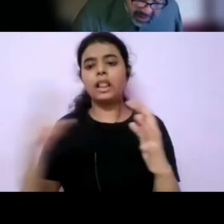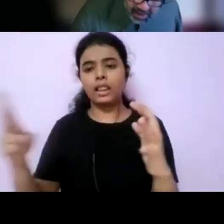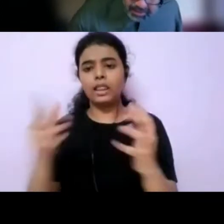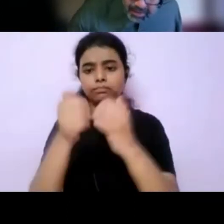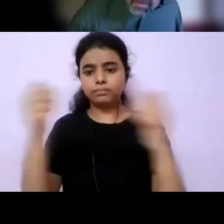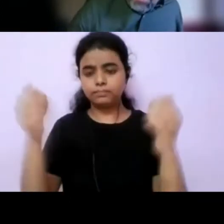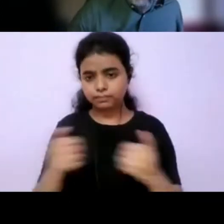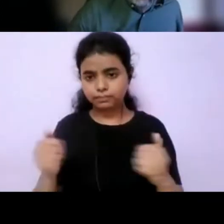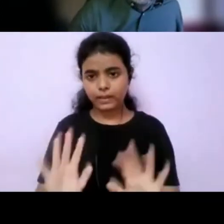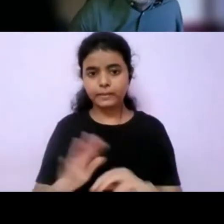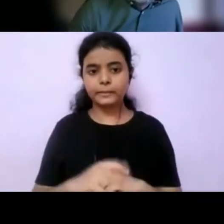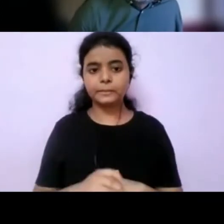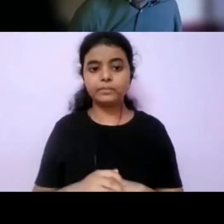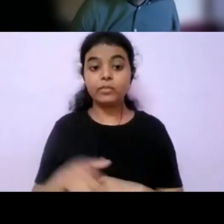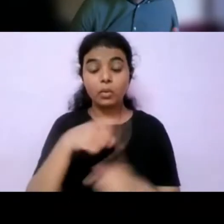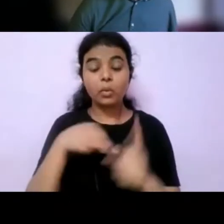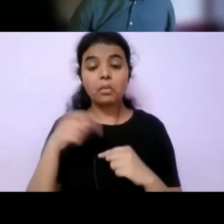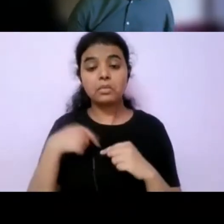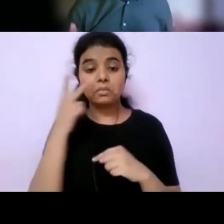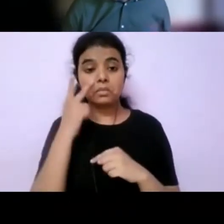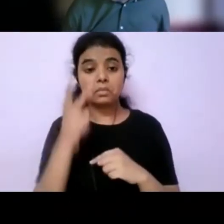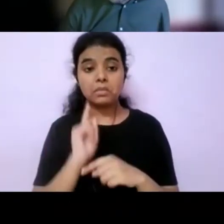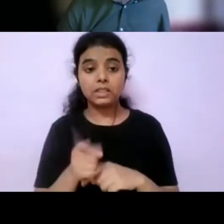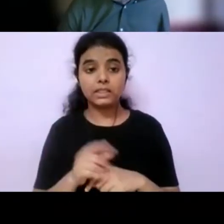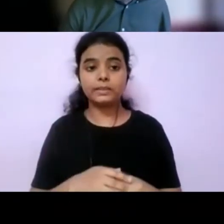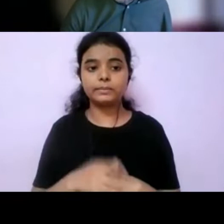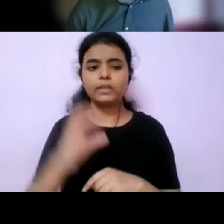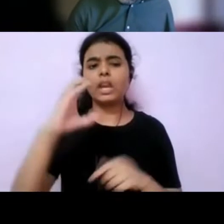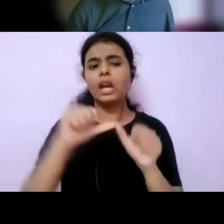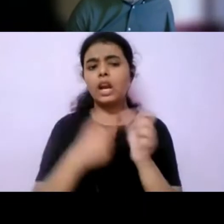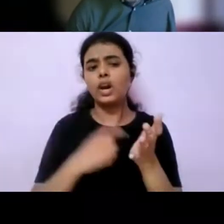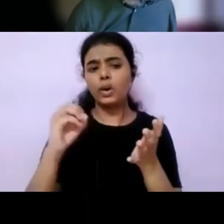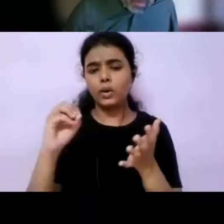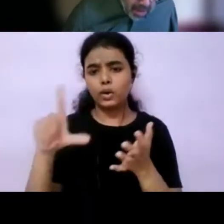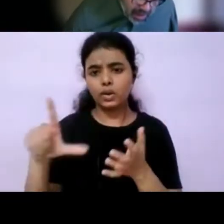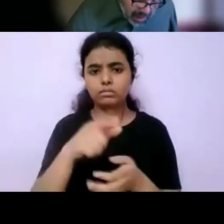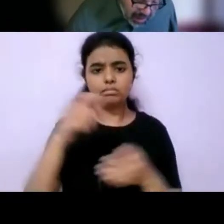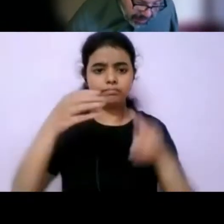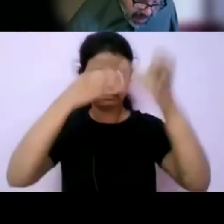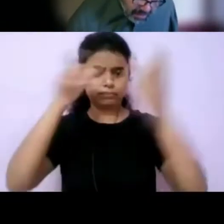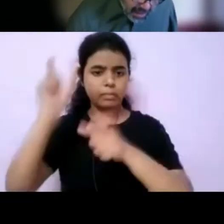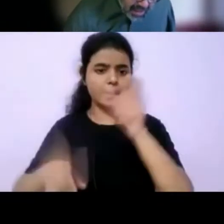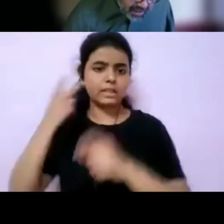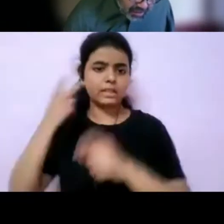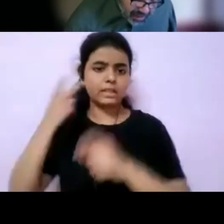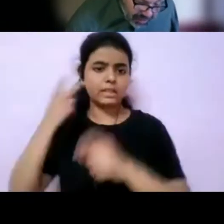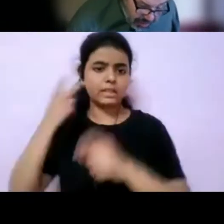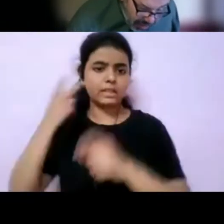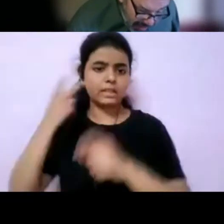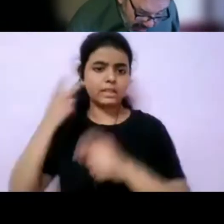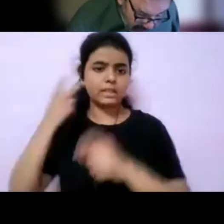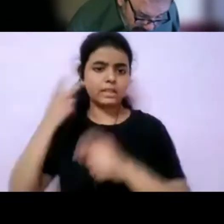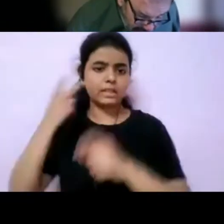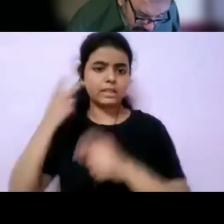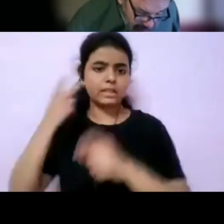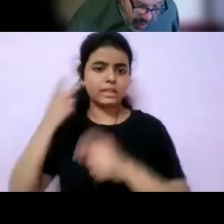take advantage of these. Carol Thomas has tried to meet these criticisms and